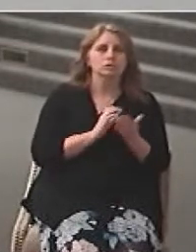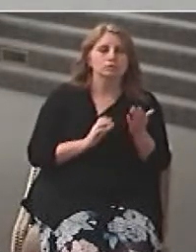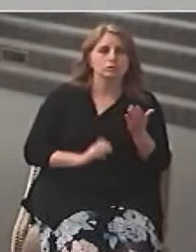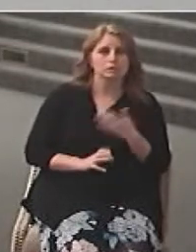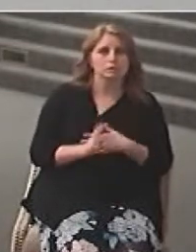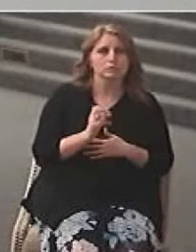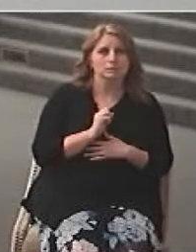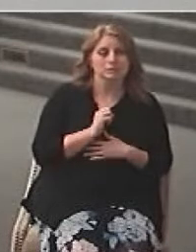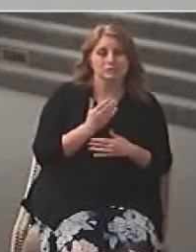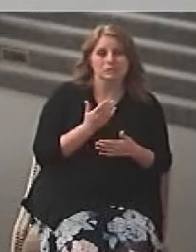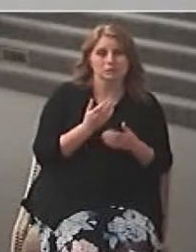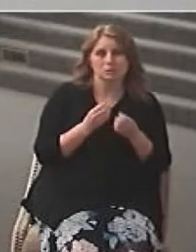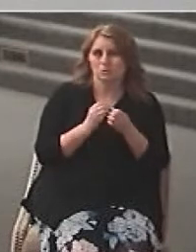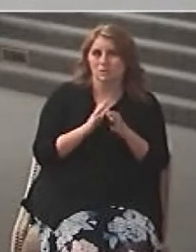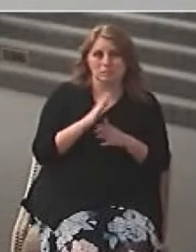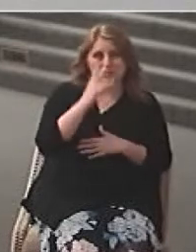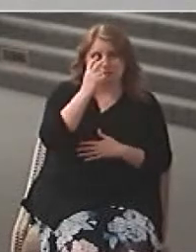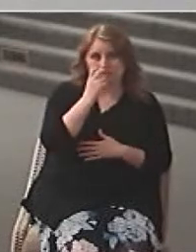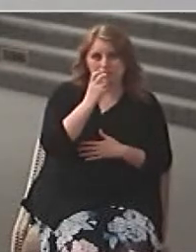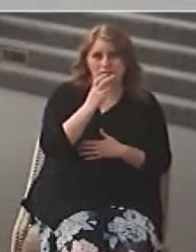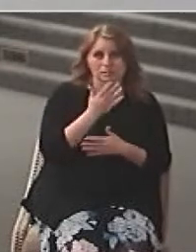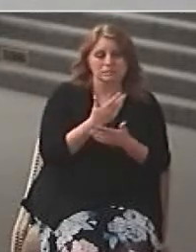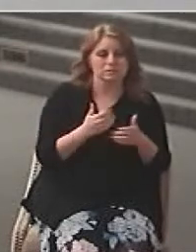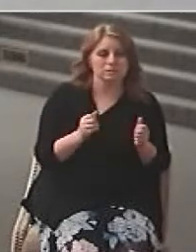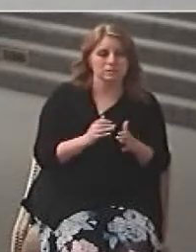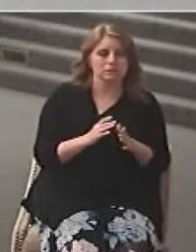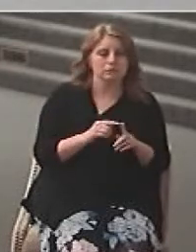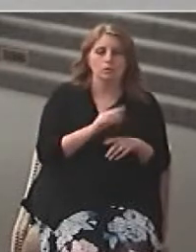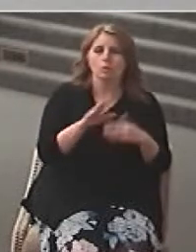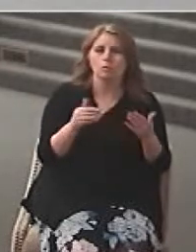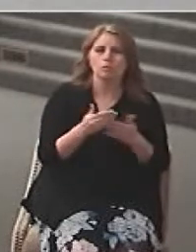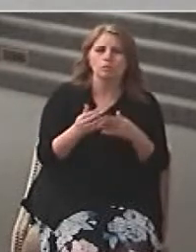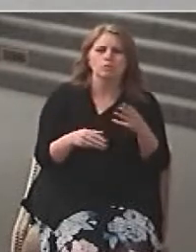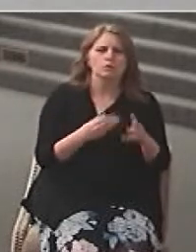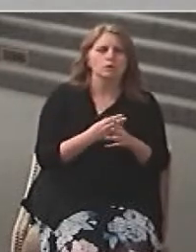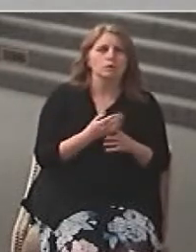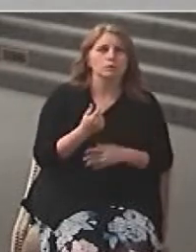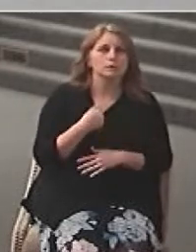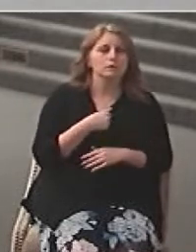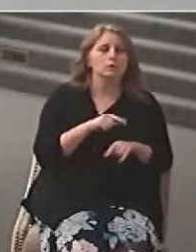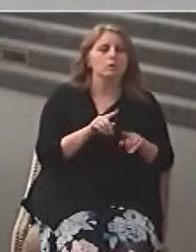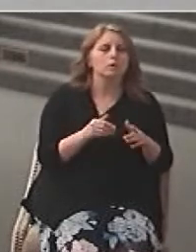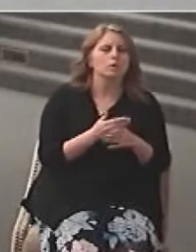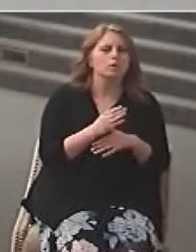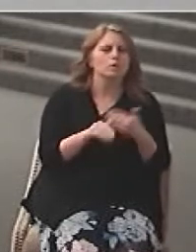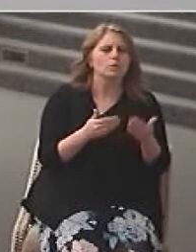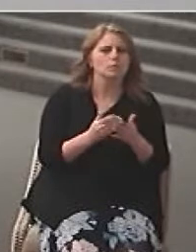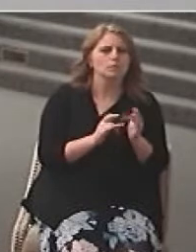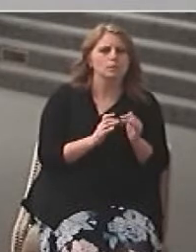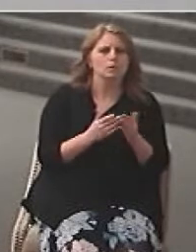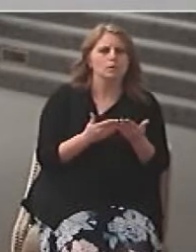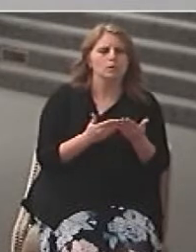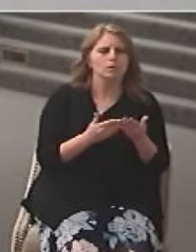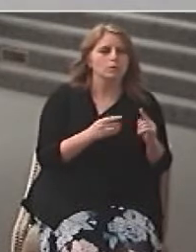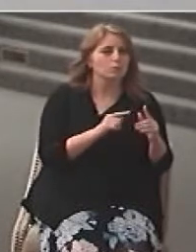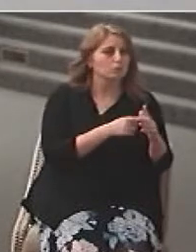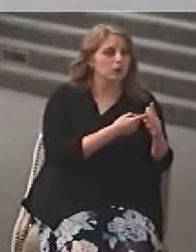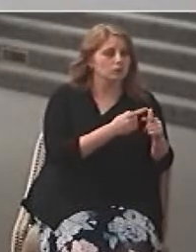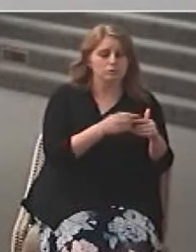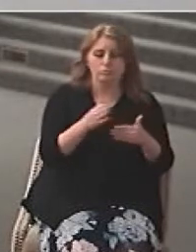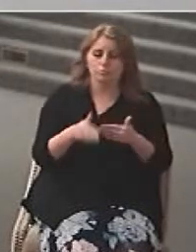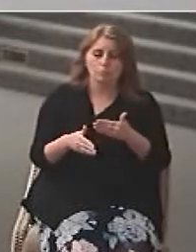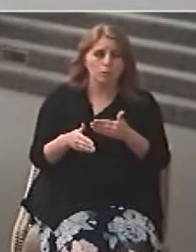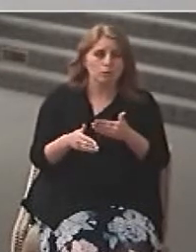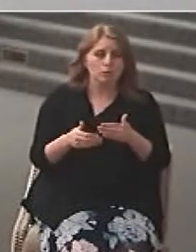was definitely, without a doubt, the Savior of the entire world. We can go throughout the entire Bible from Genesis to Revelation and find time